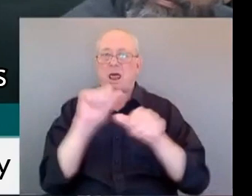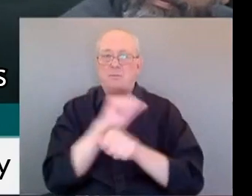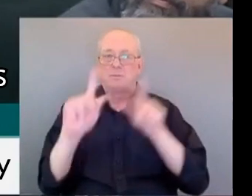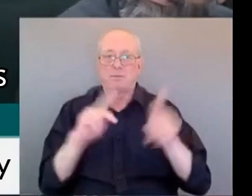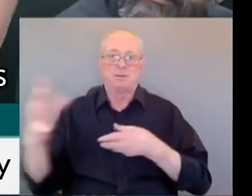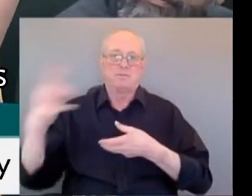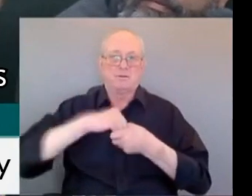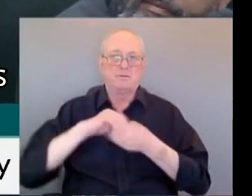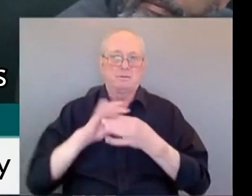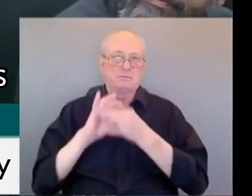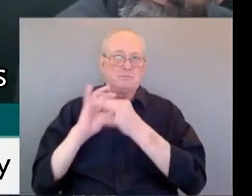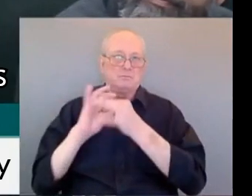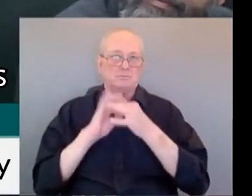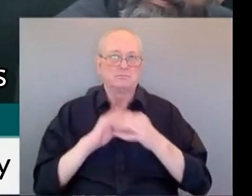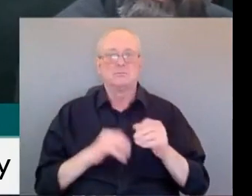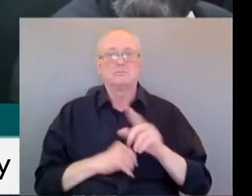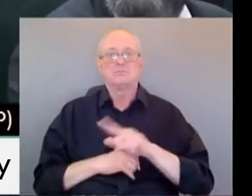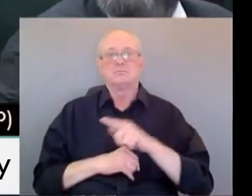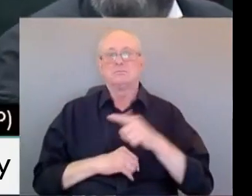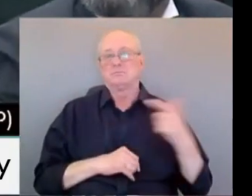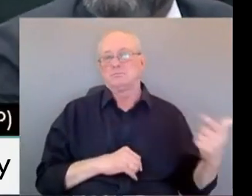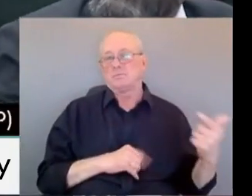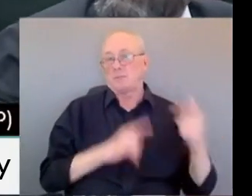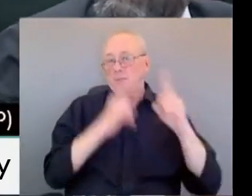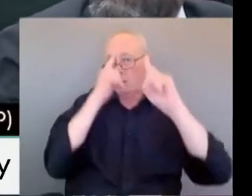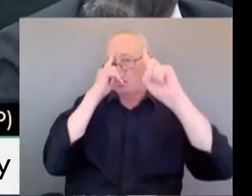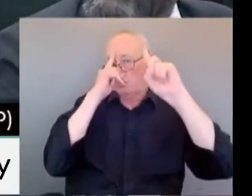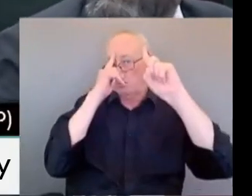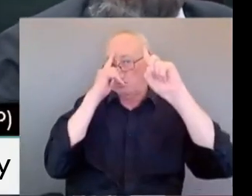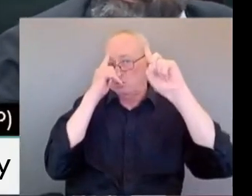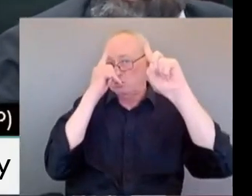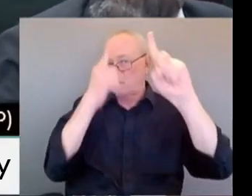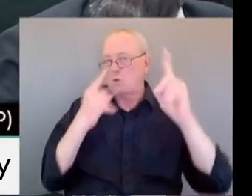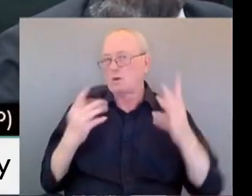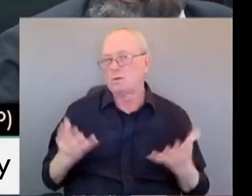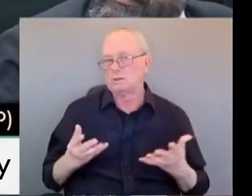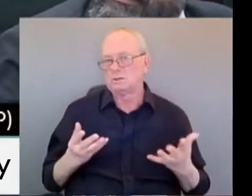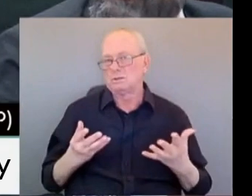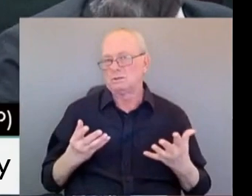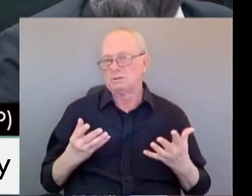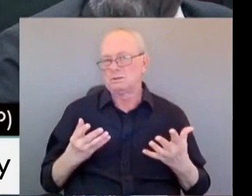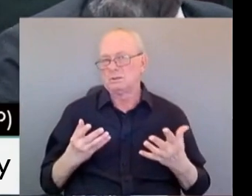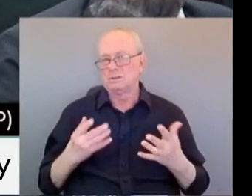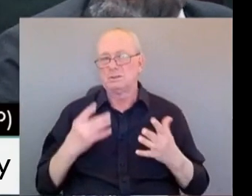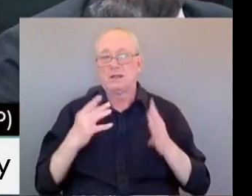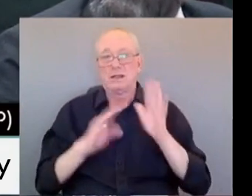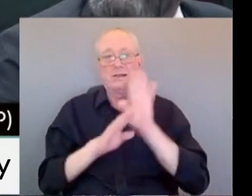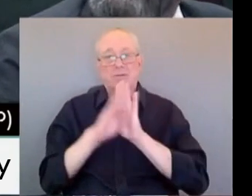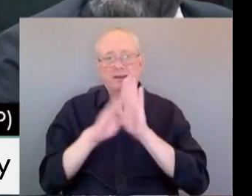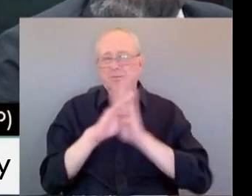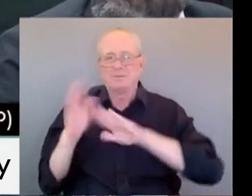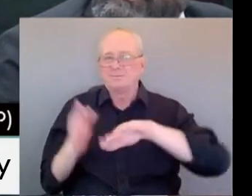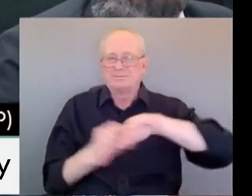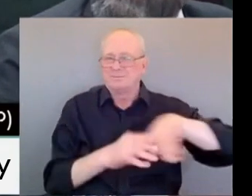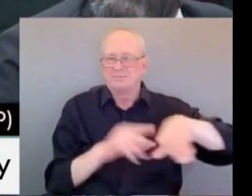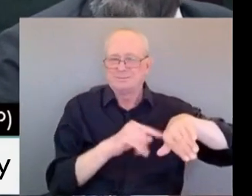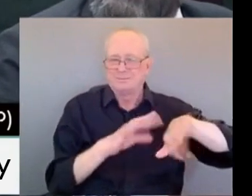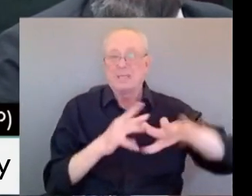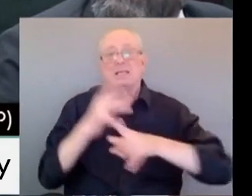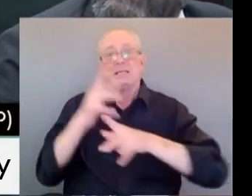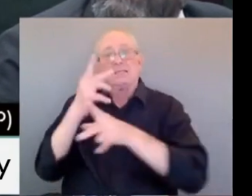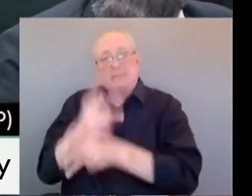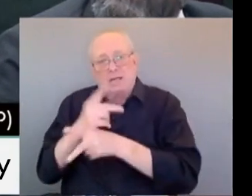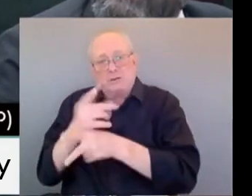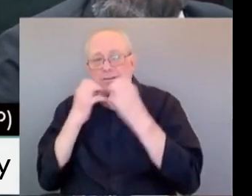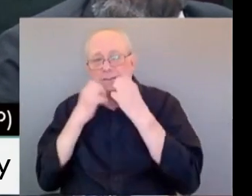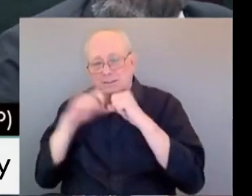promote development and forget about caribou. Given the Upper Smoky Caribou Plan allows clear-cut logging to nearly eliminate the remaining